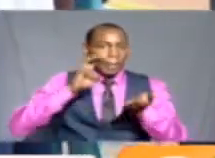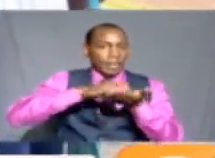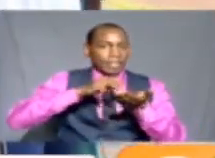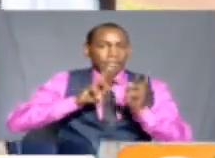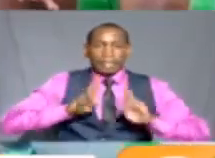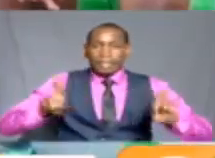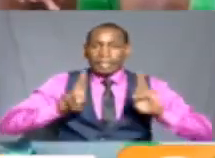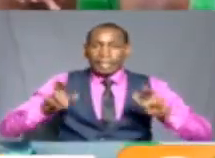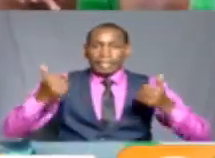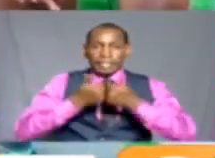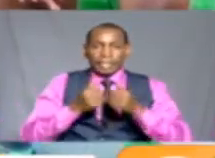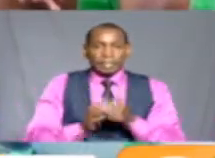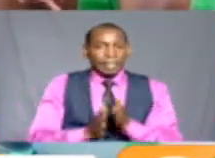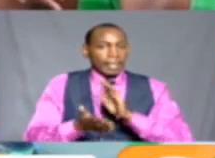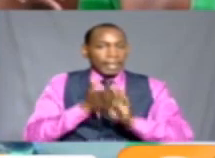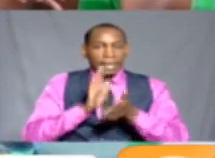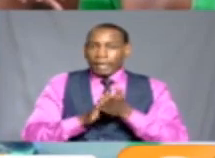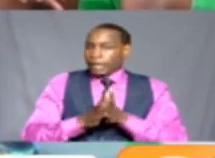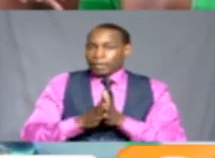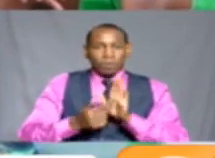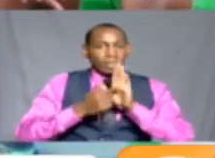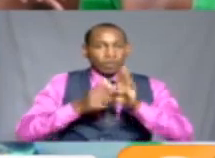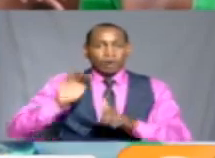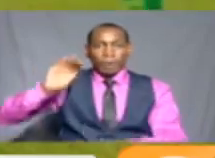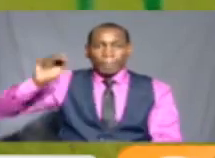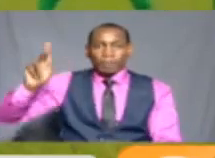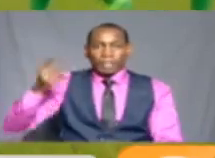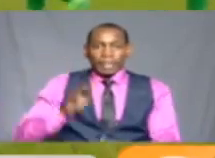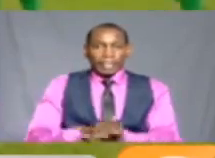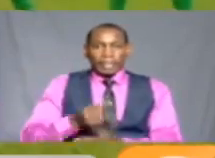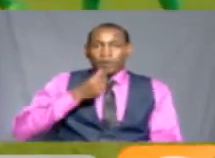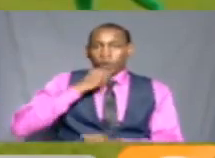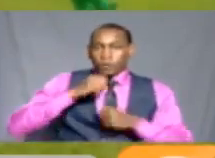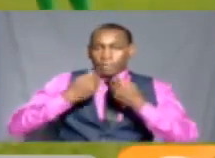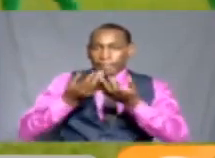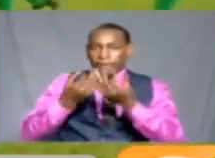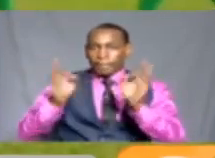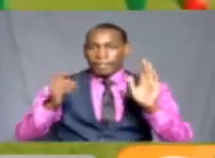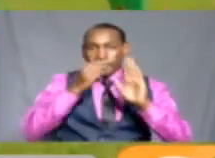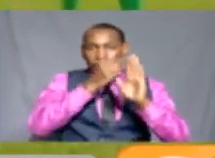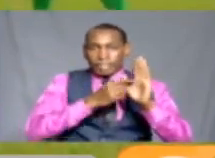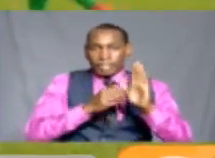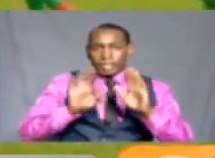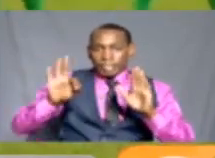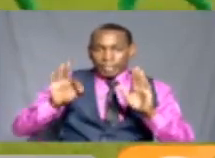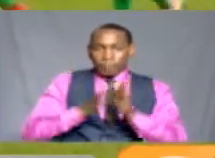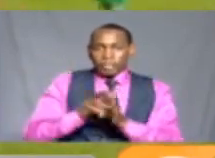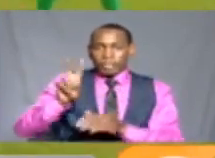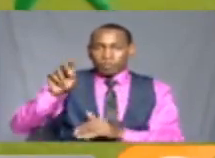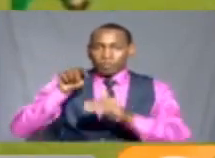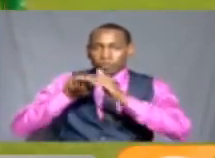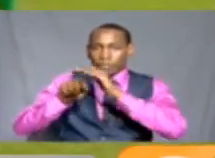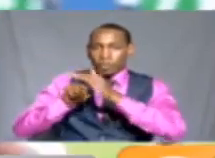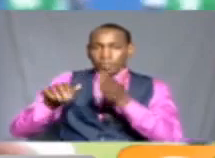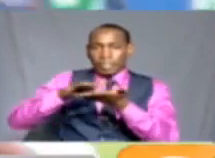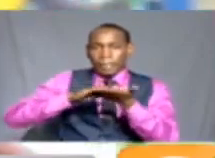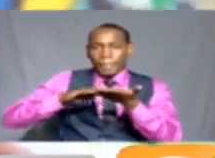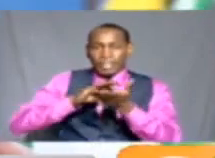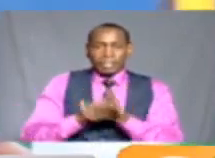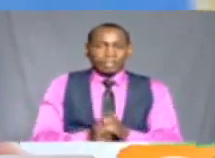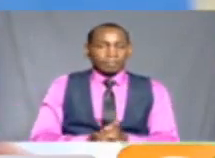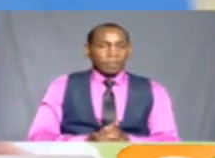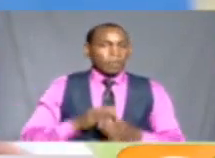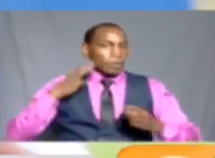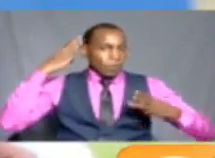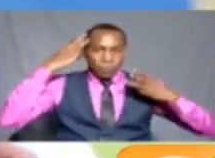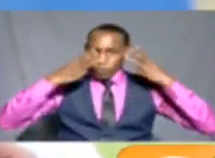the match. With no sign of Mount Kenya FC, Gor Mahia were awarded a walkover on a 3 points and 2 goals basis. I wasn't